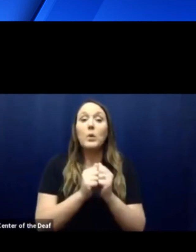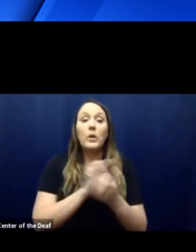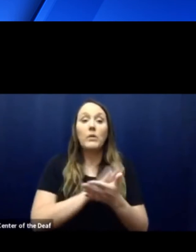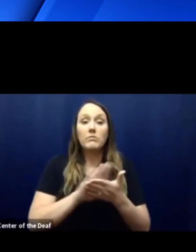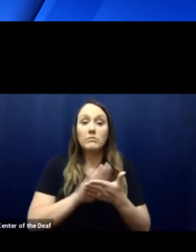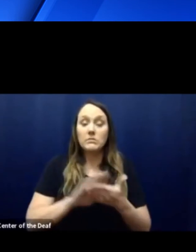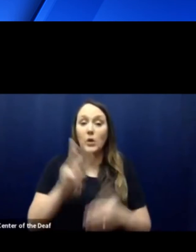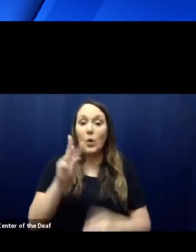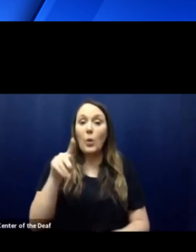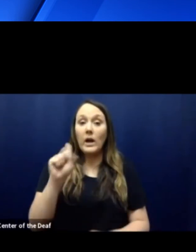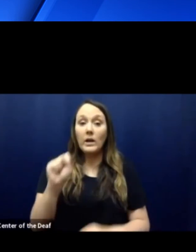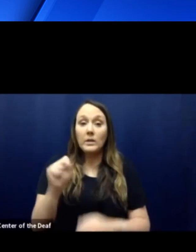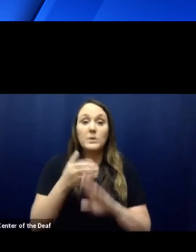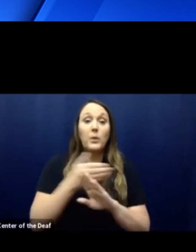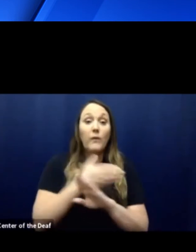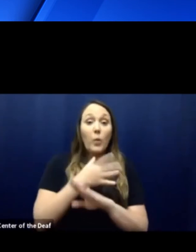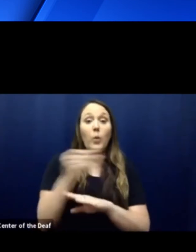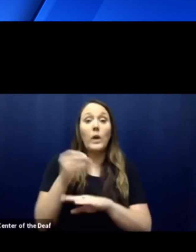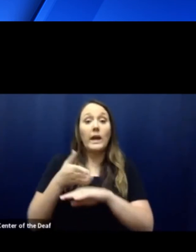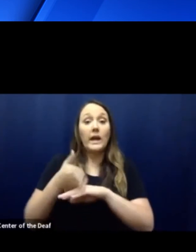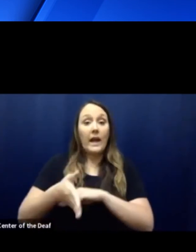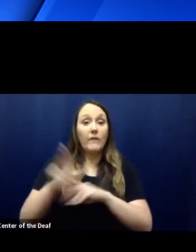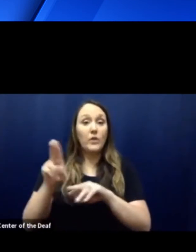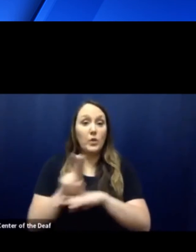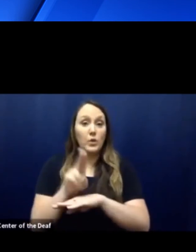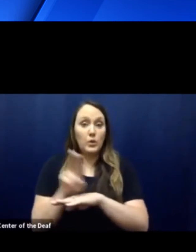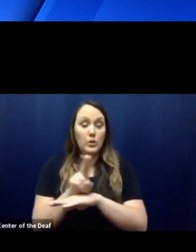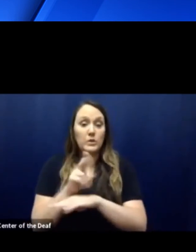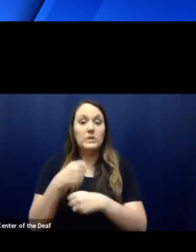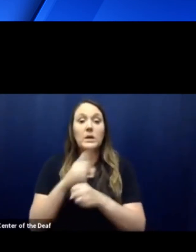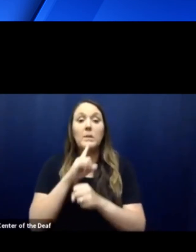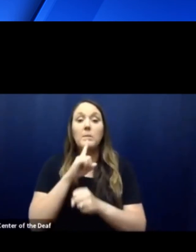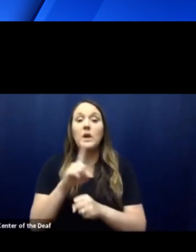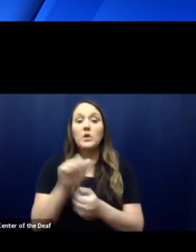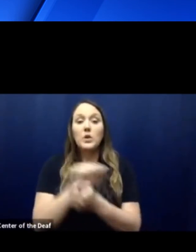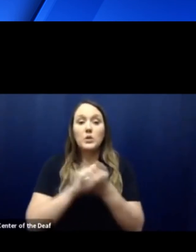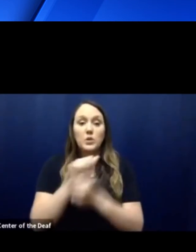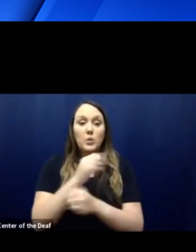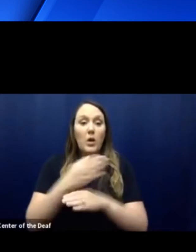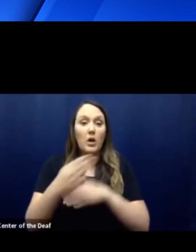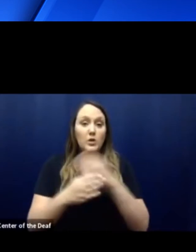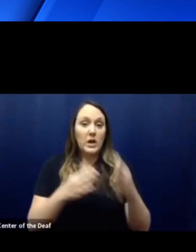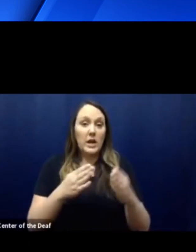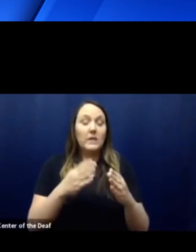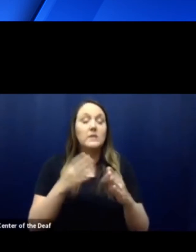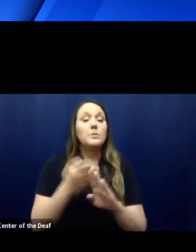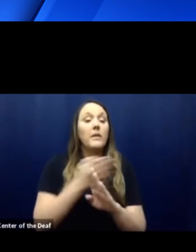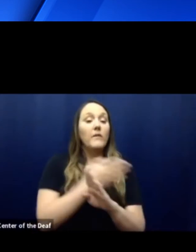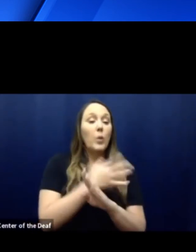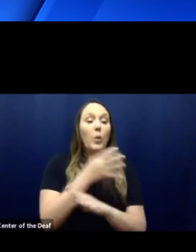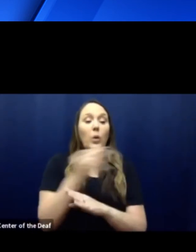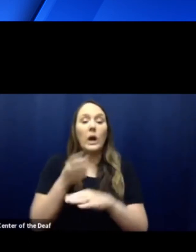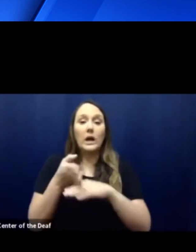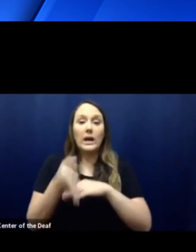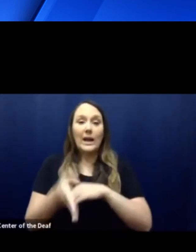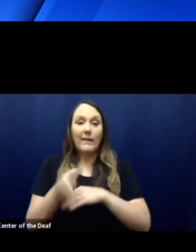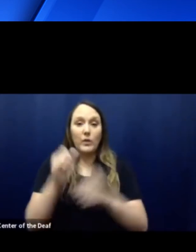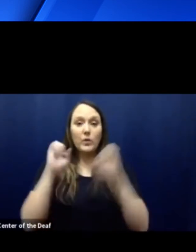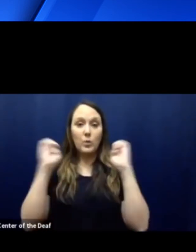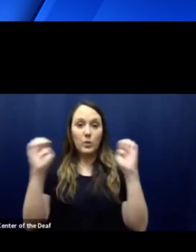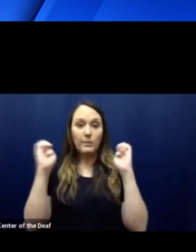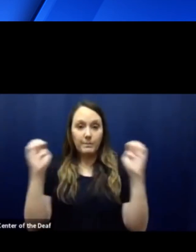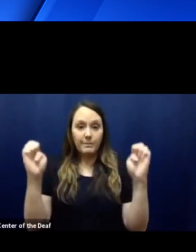and after you use them, and make sure you wash your hands before and after working out. If you